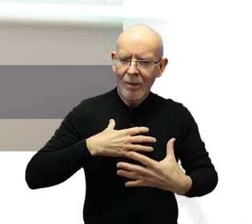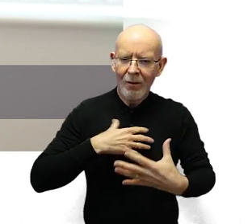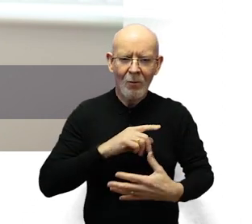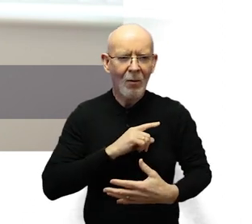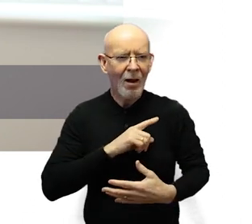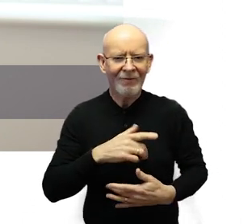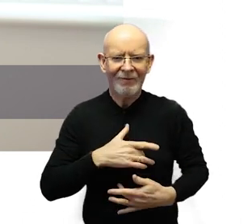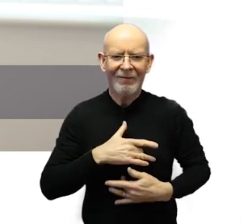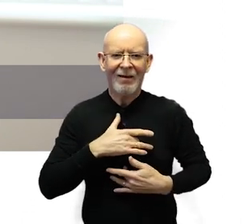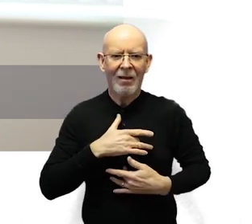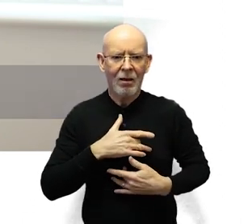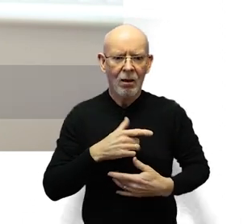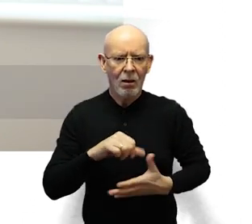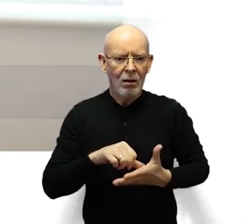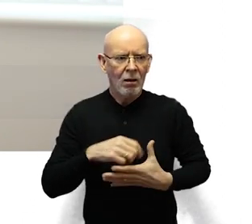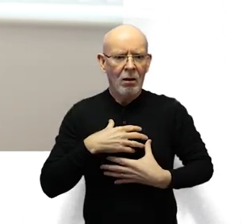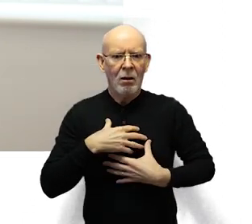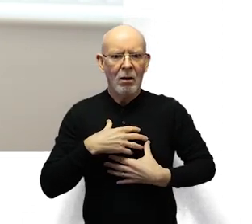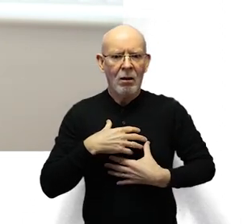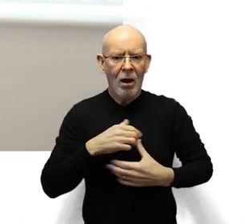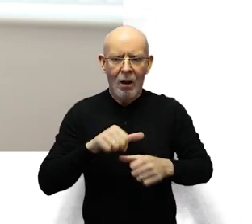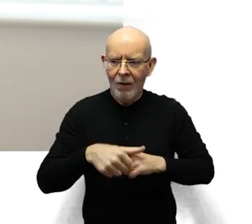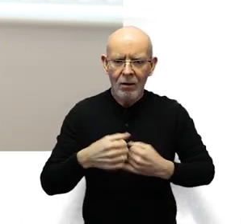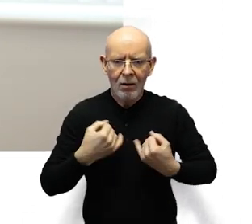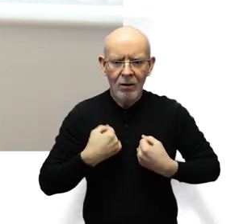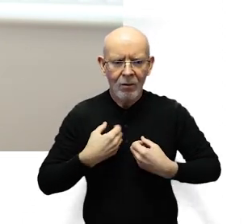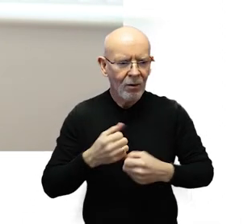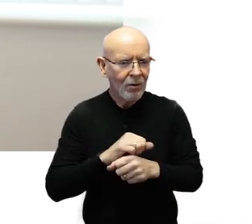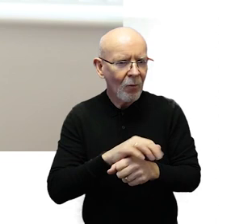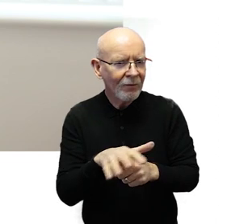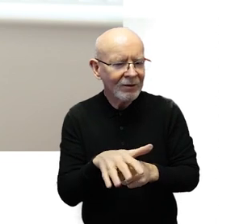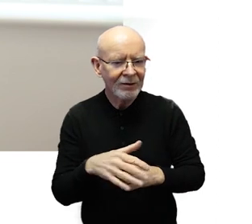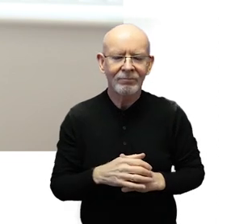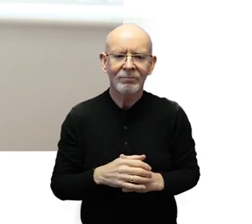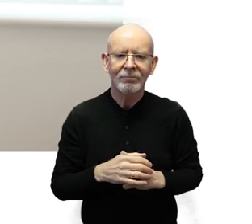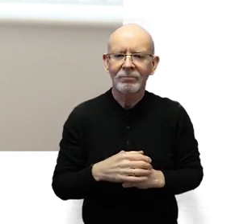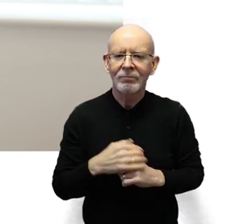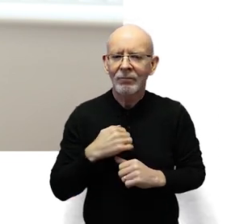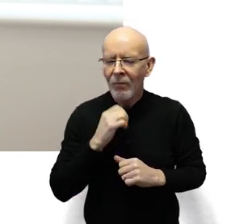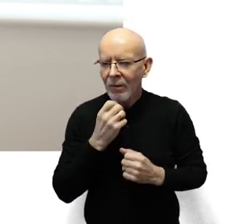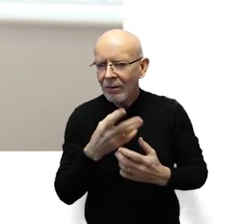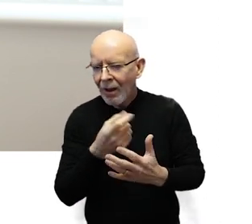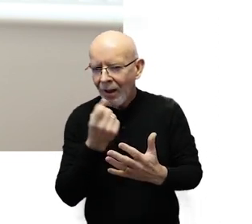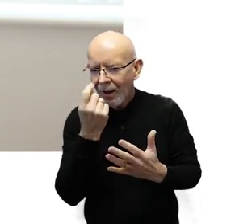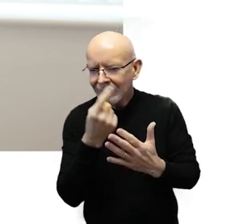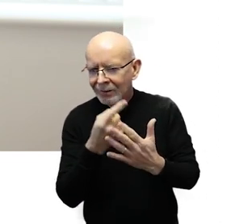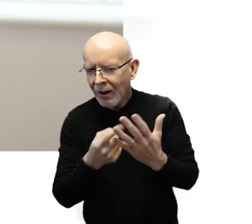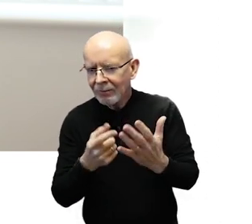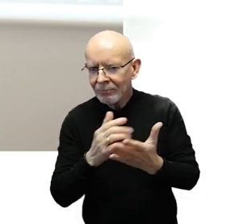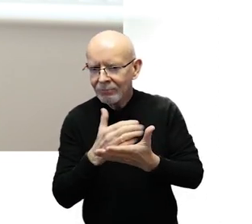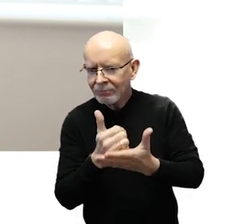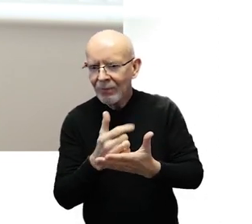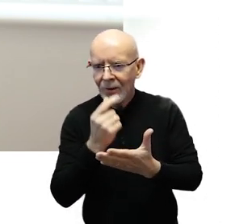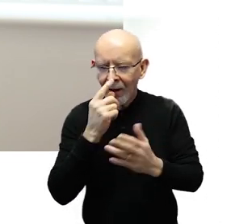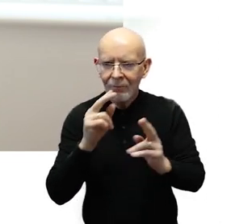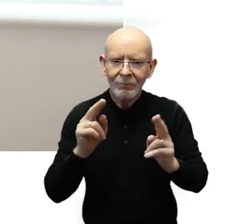may be feeling more breathless following an infection with COVID-19. We will give you strategies to help improve your breathing pattern to reduce